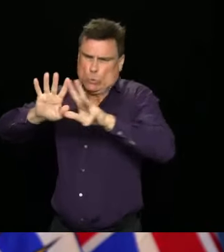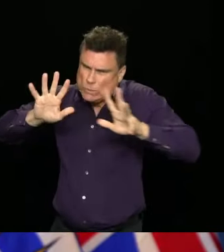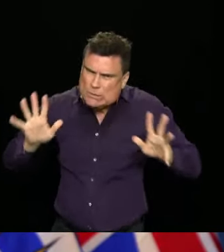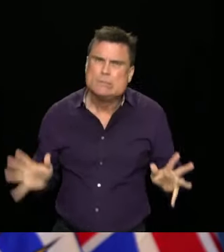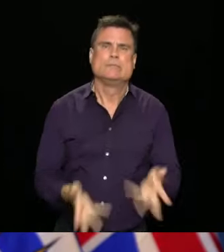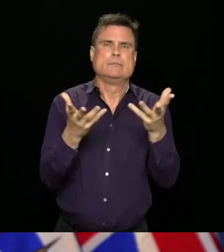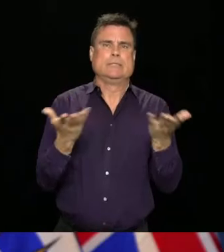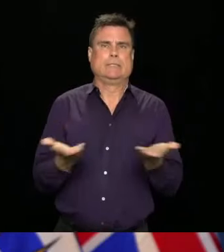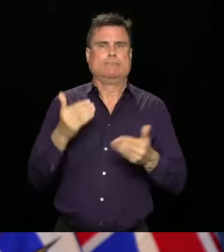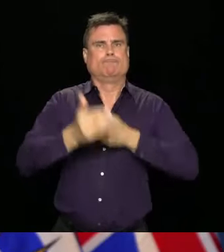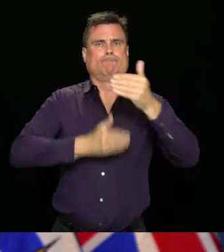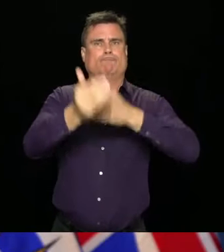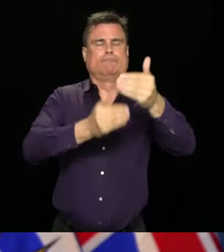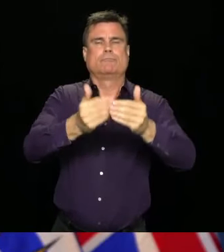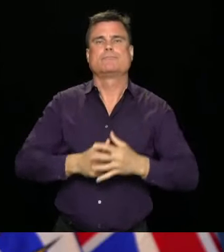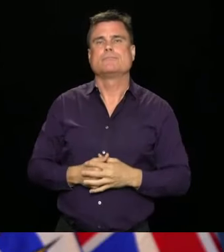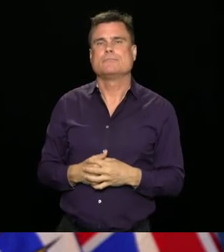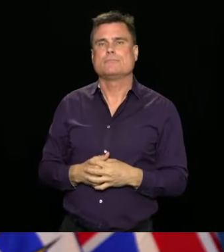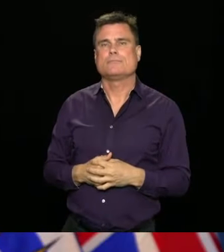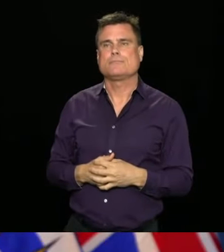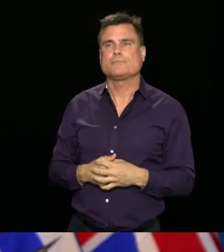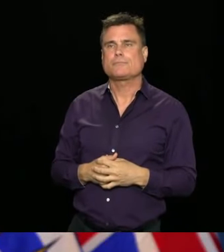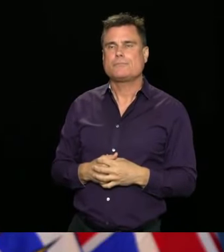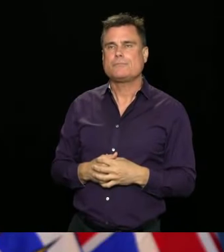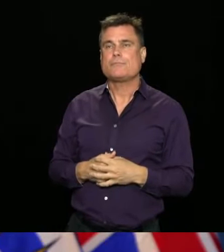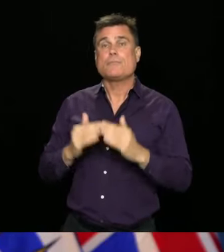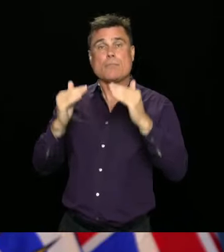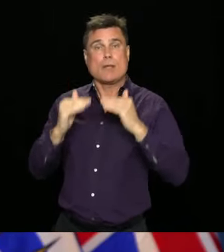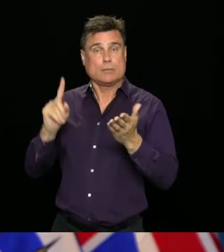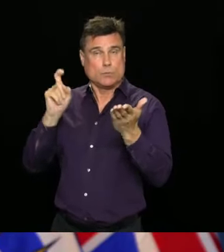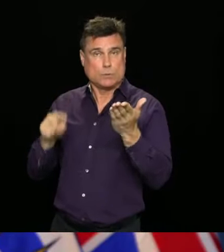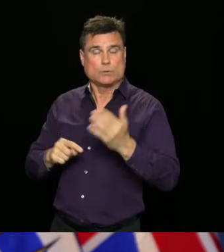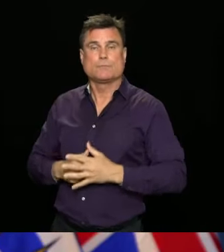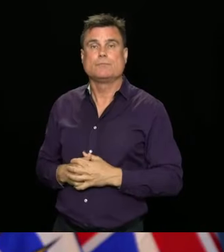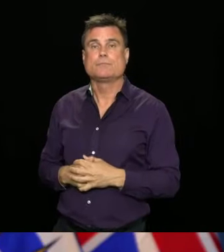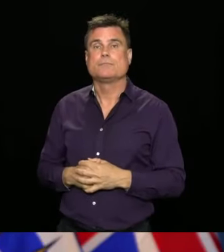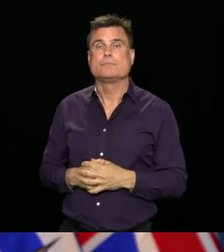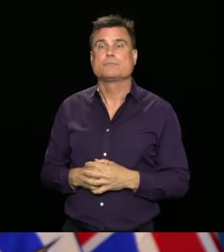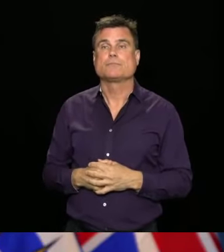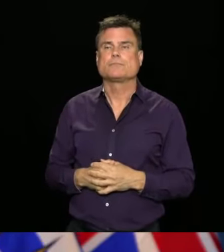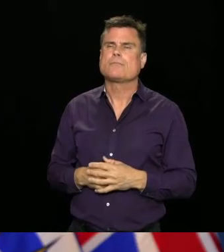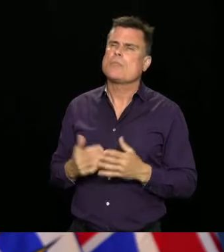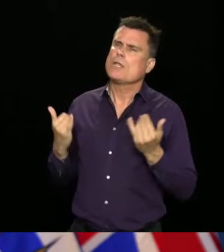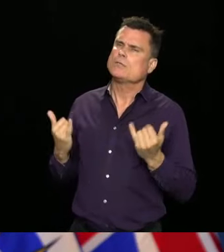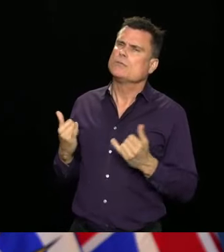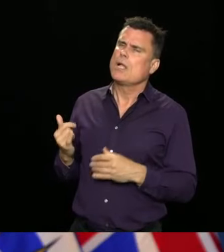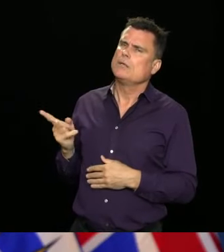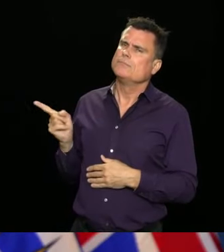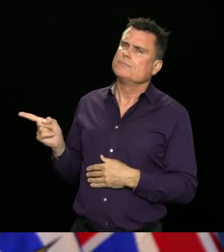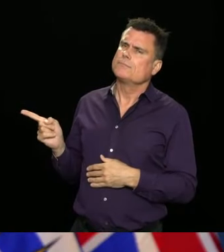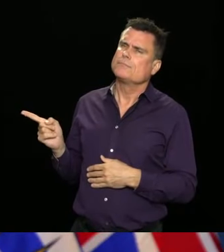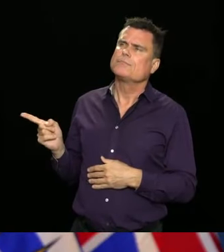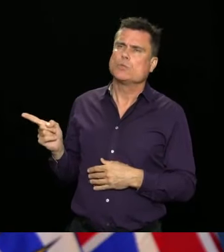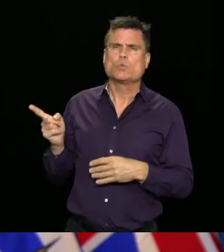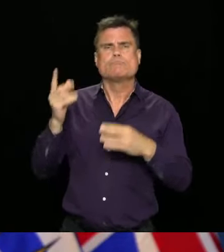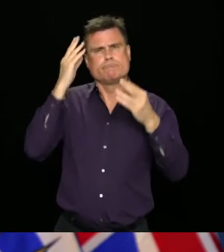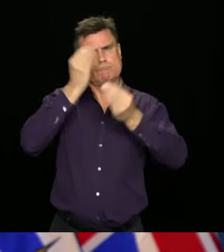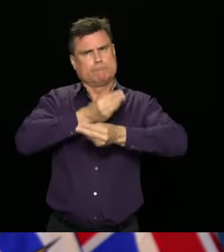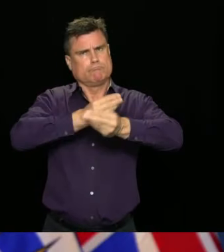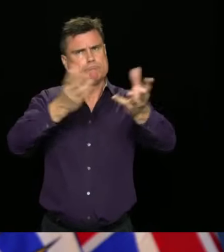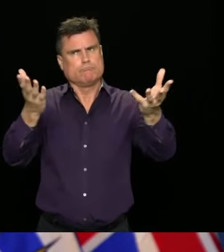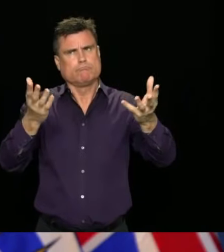Hi, Minister. Would you describe or say this move that you've done today for landlords is probably